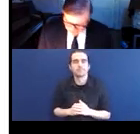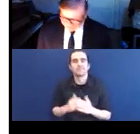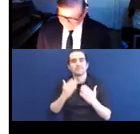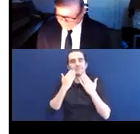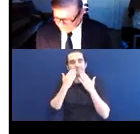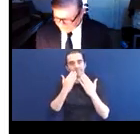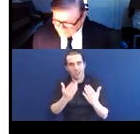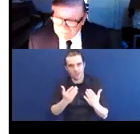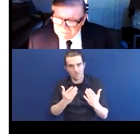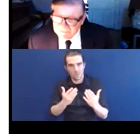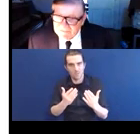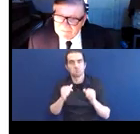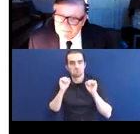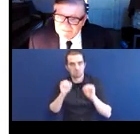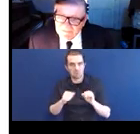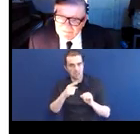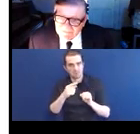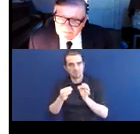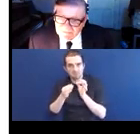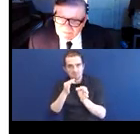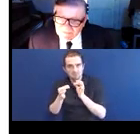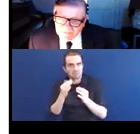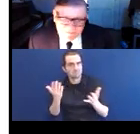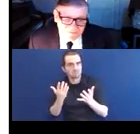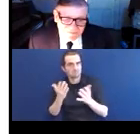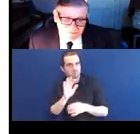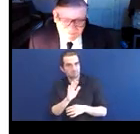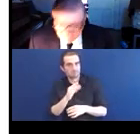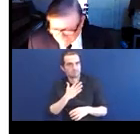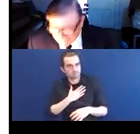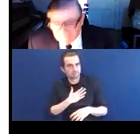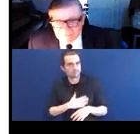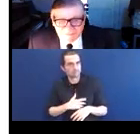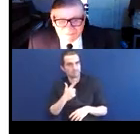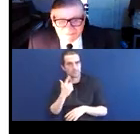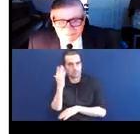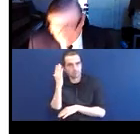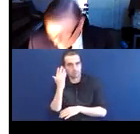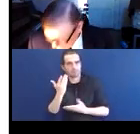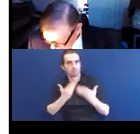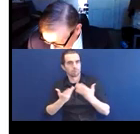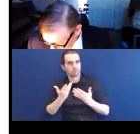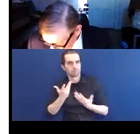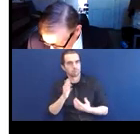and both the formal and informal employment, pre and post-COVID status, please.